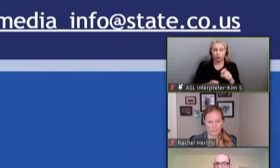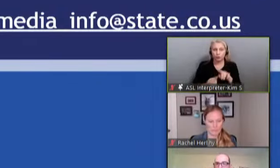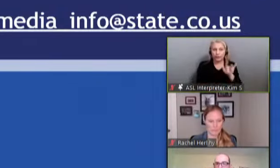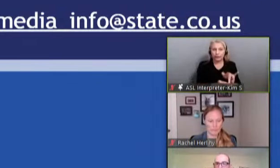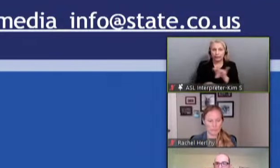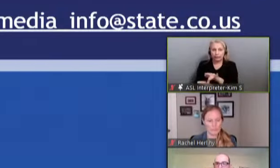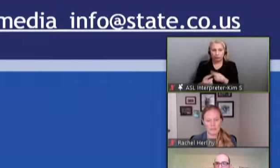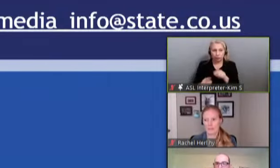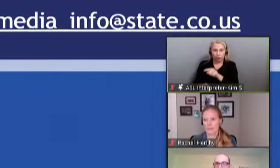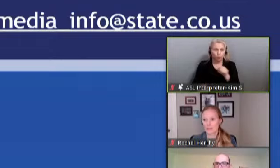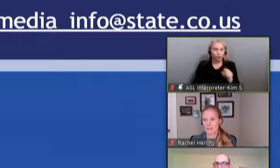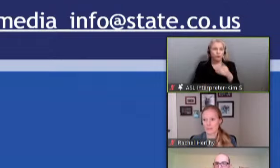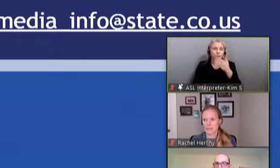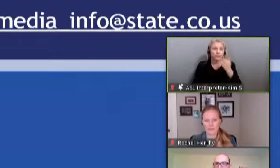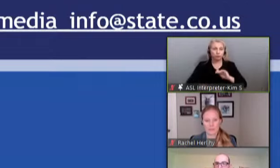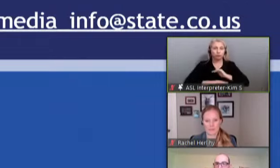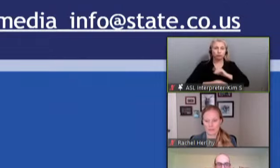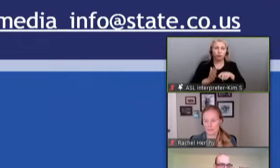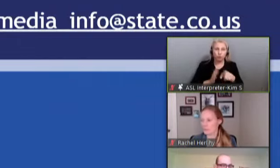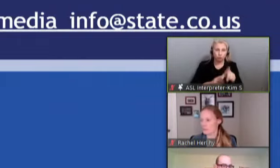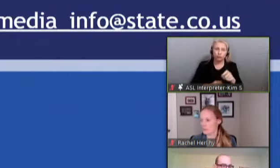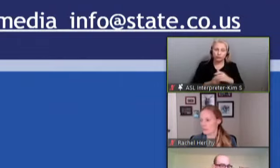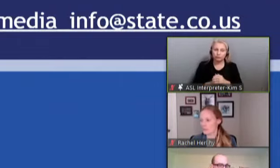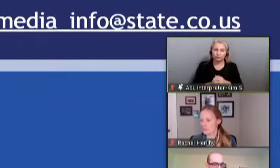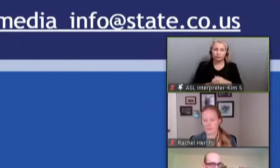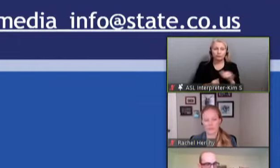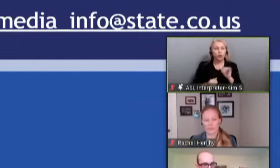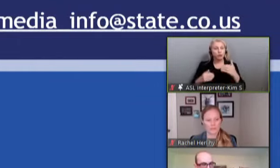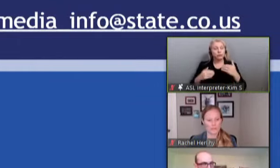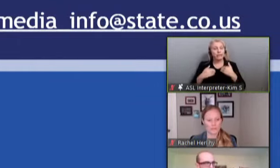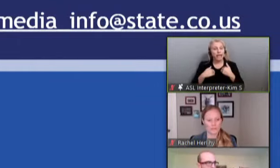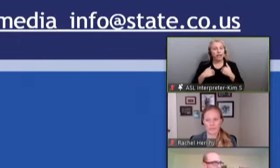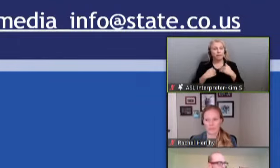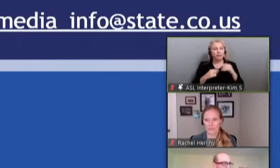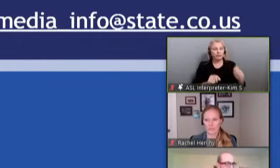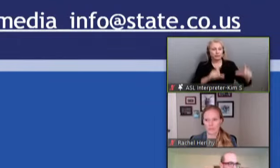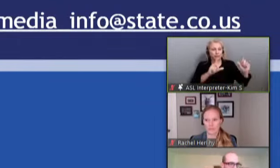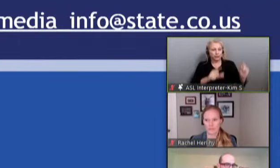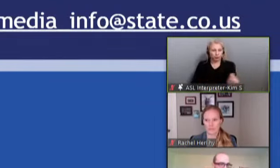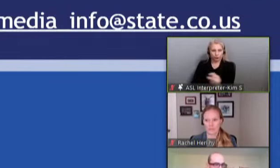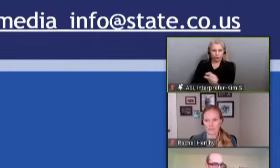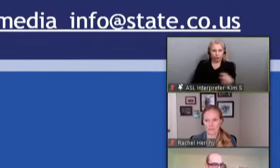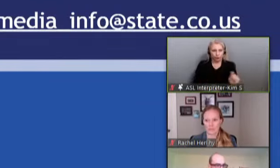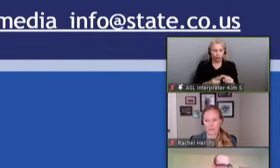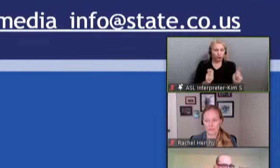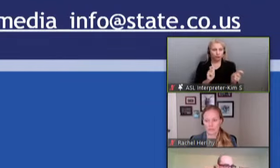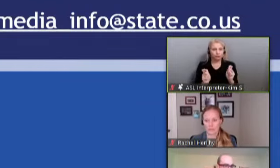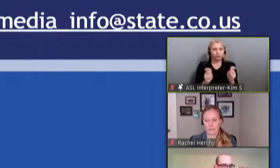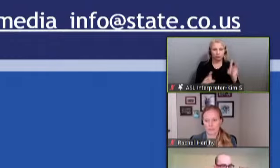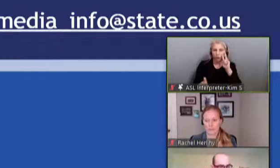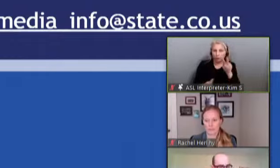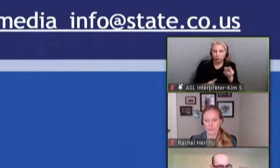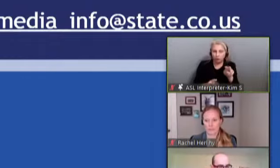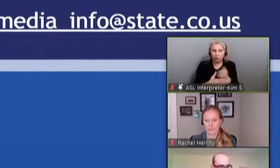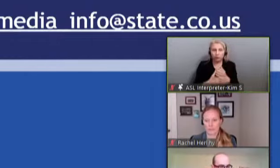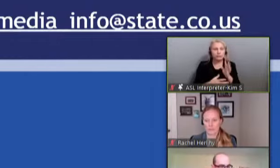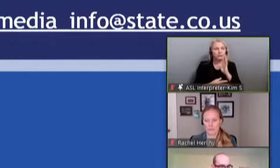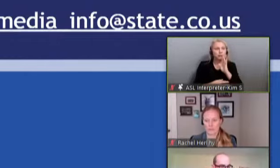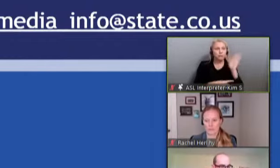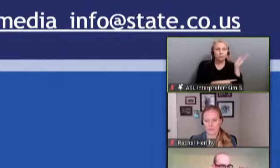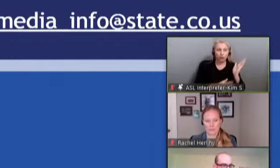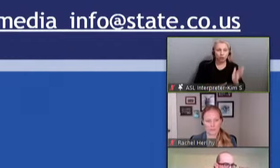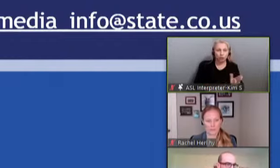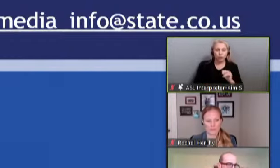over to those, if those better suit your needs. And we also have that gray slider bar that allows you to customize your view between the speakers